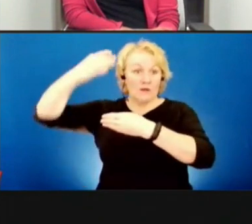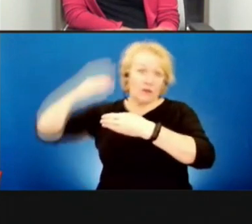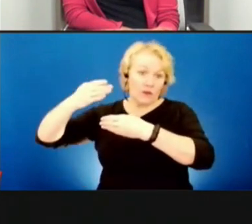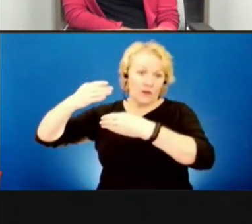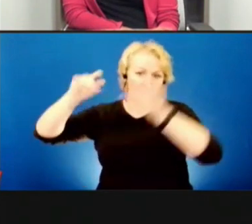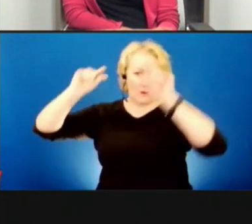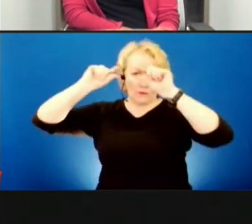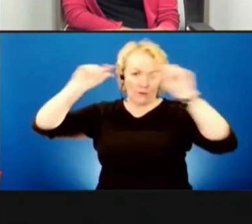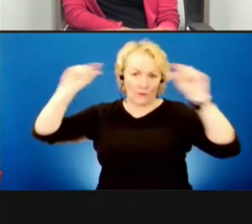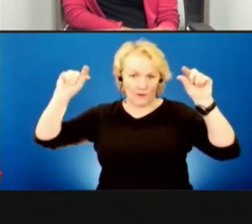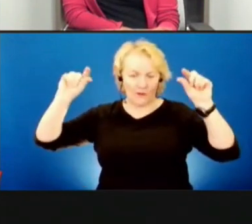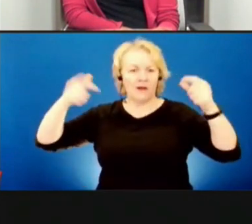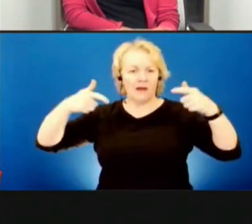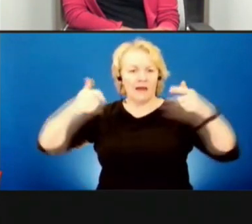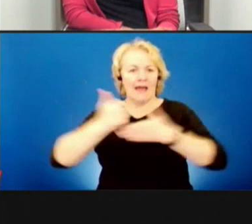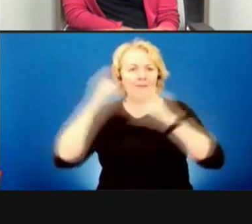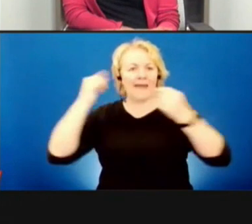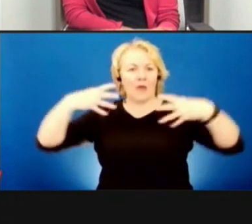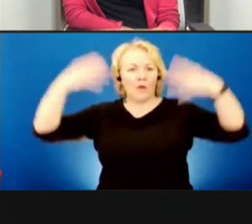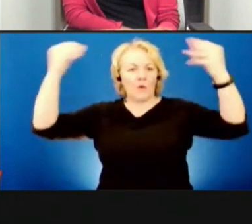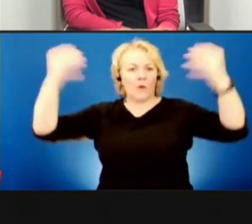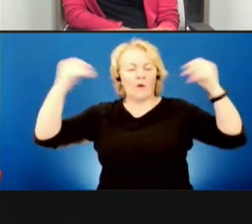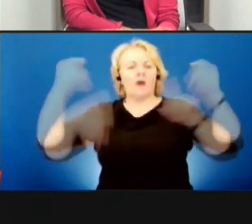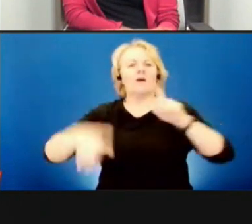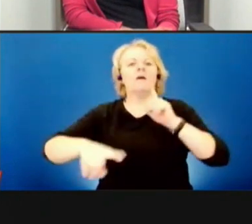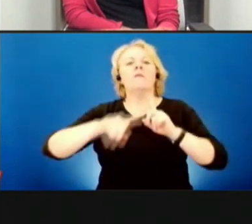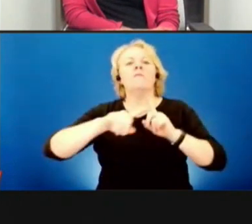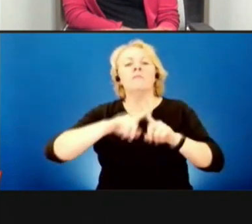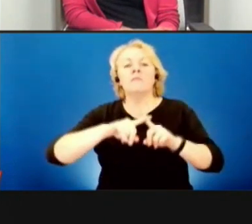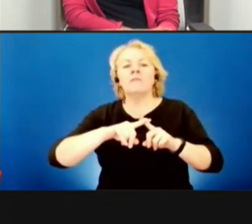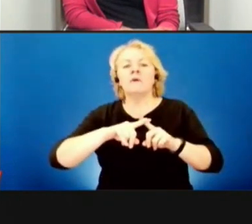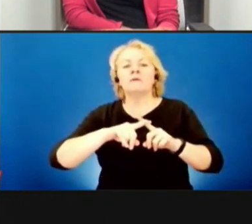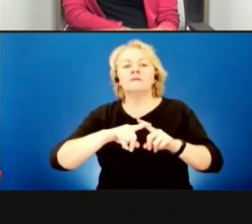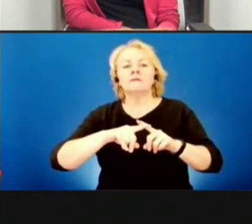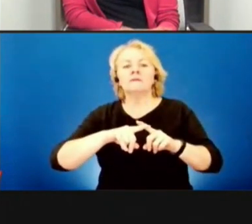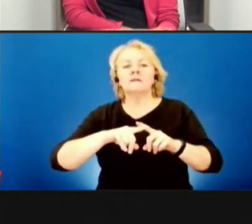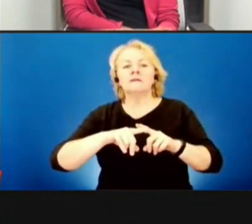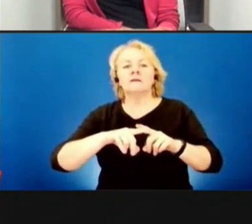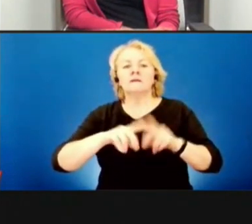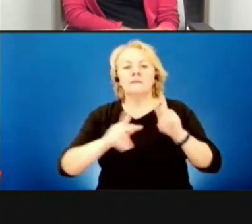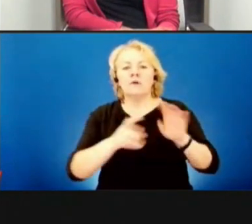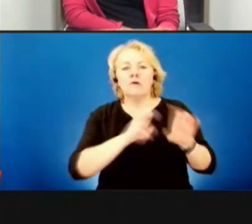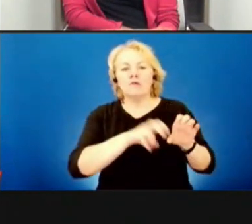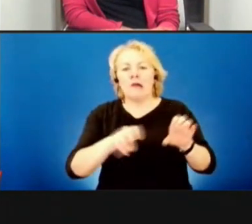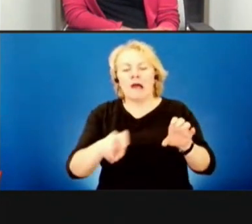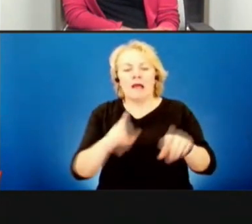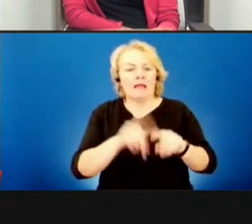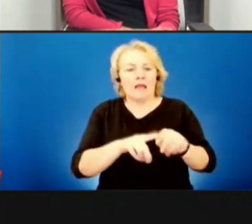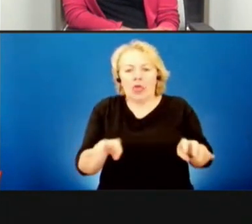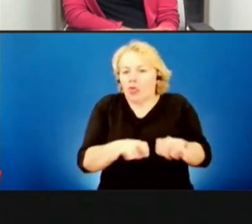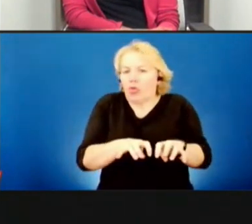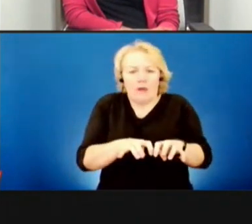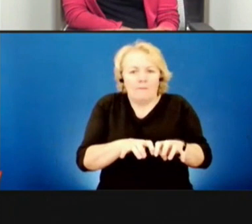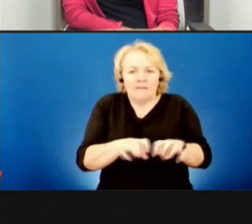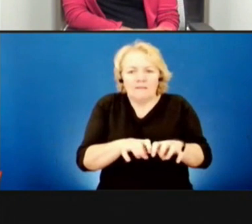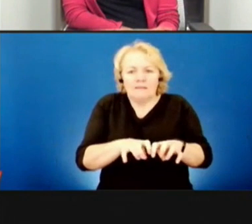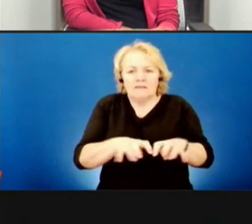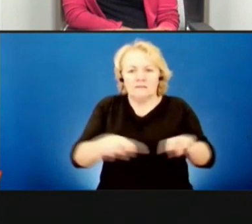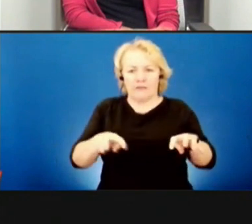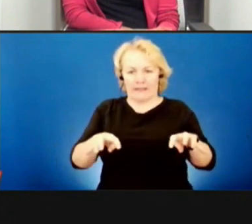and spacing will be made between the riders on the bus to help mitigate spread in buses